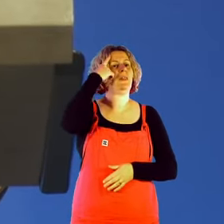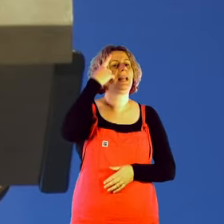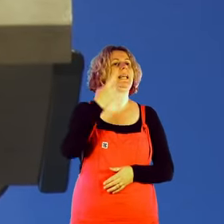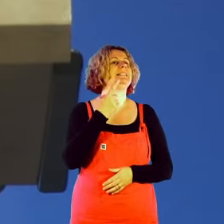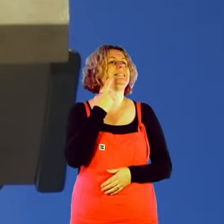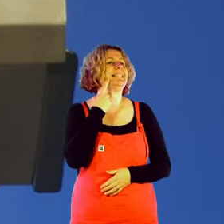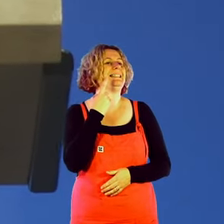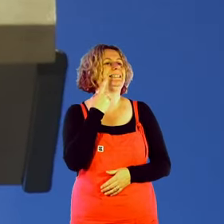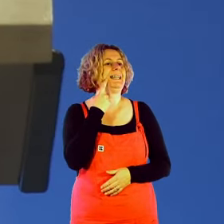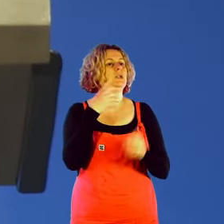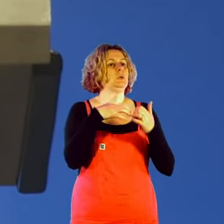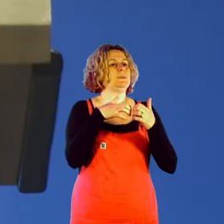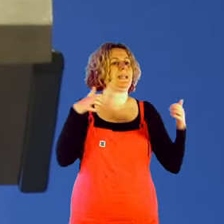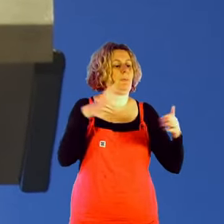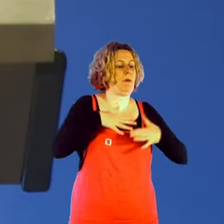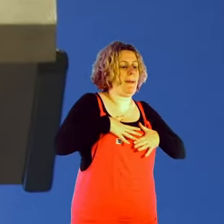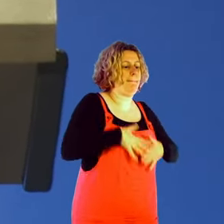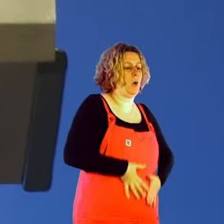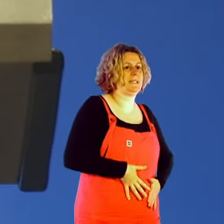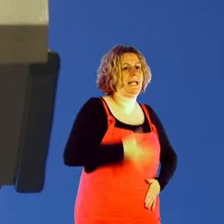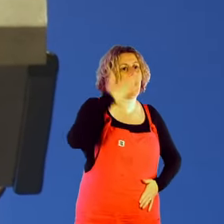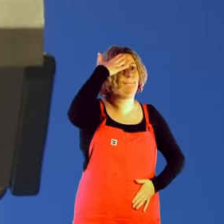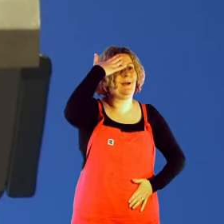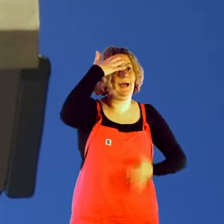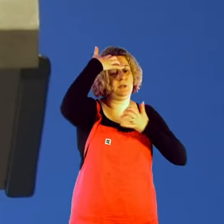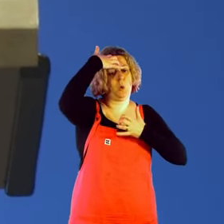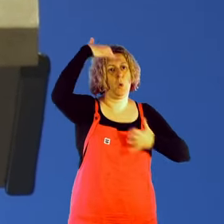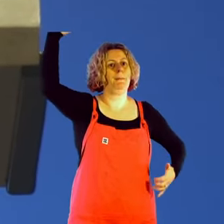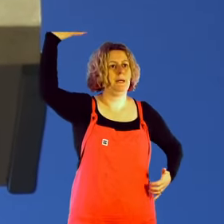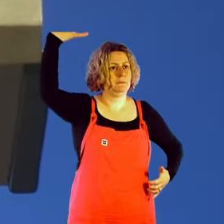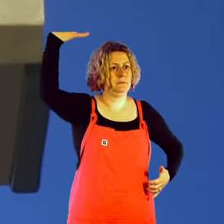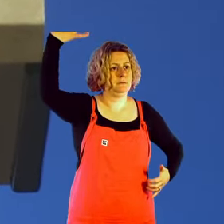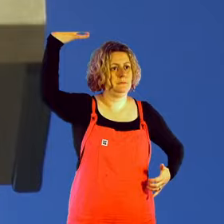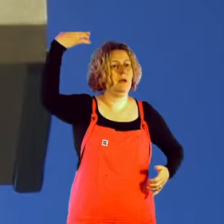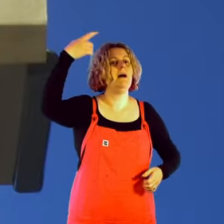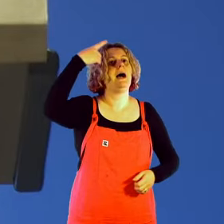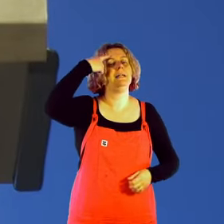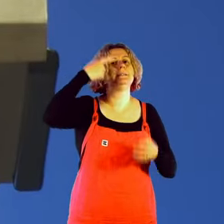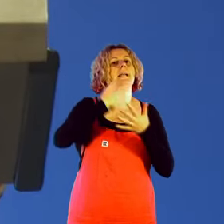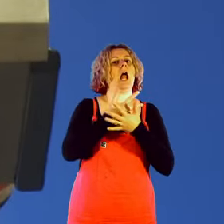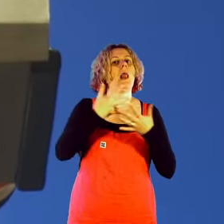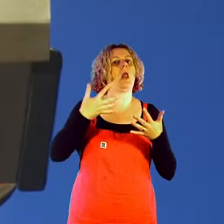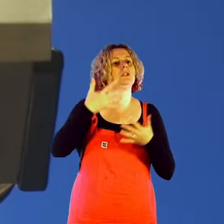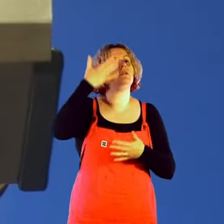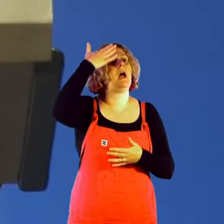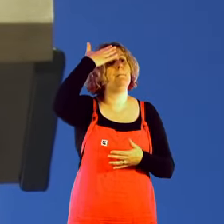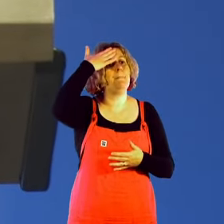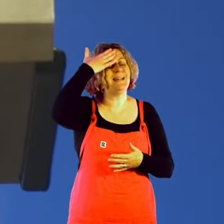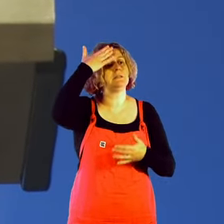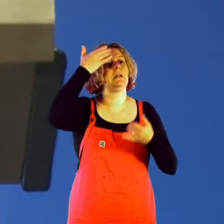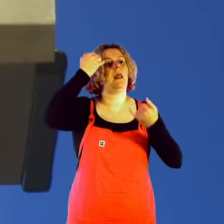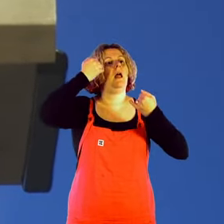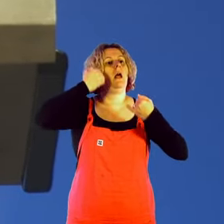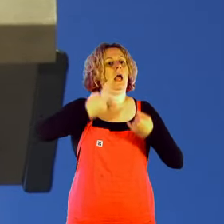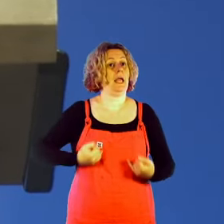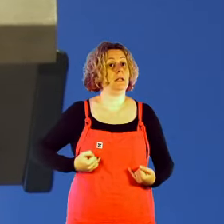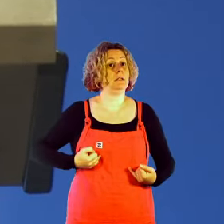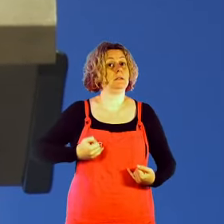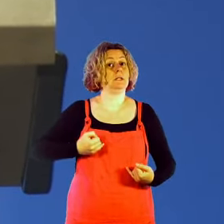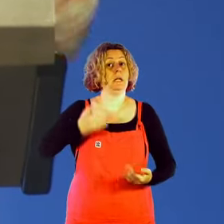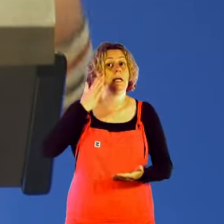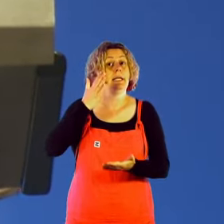sometimes say it is. So I would say actually quite a lot of what we call mental illness is really physical illness. It's just